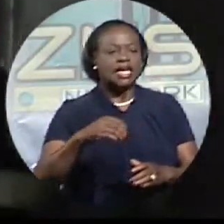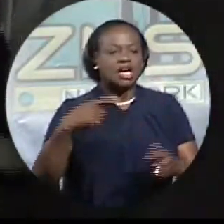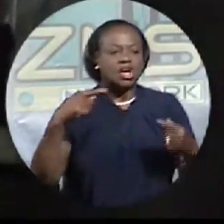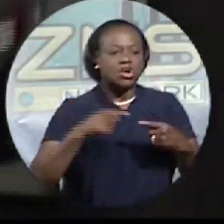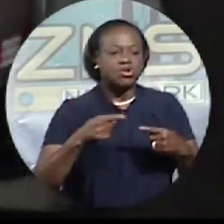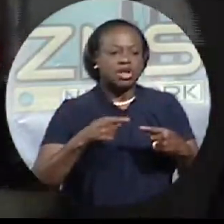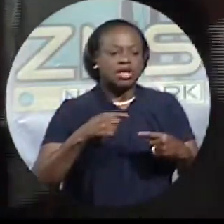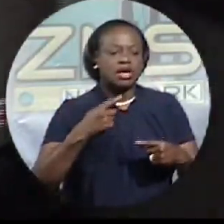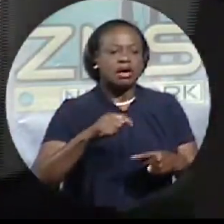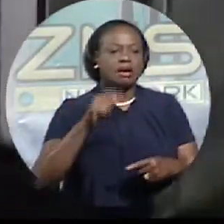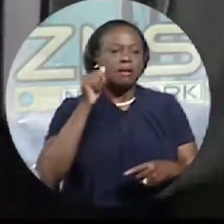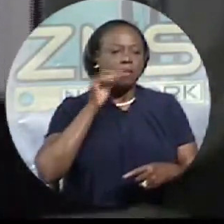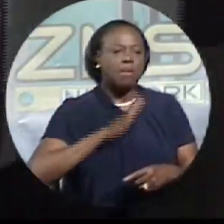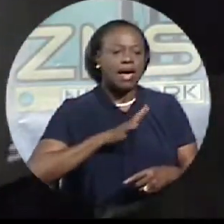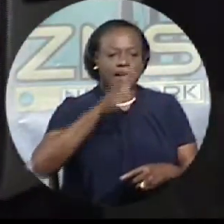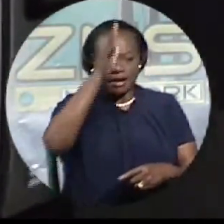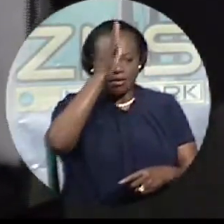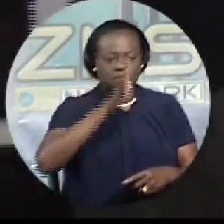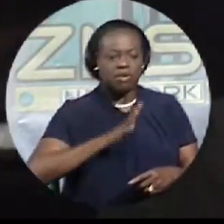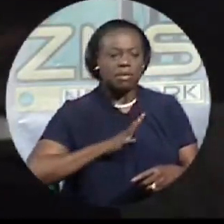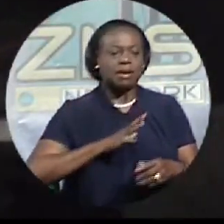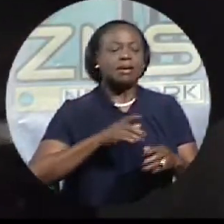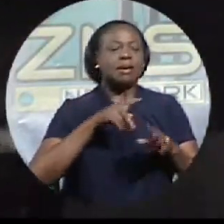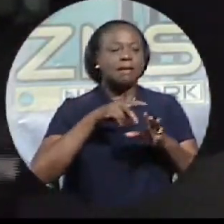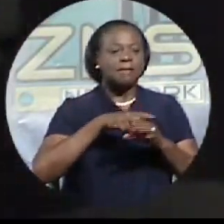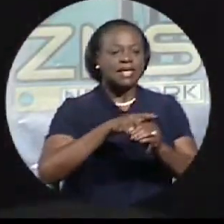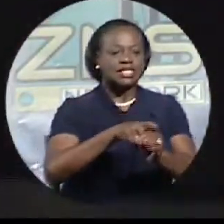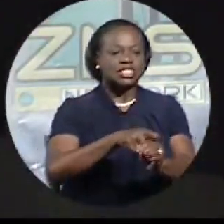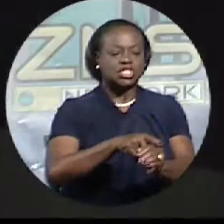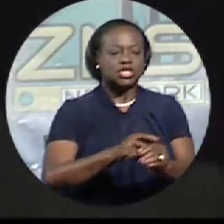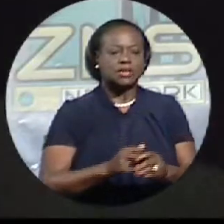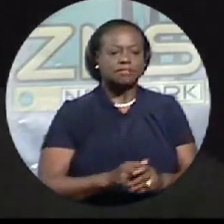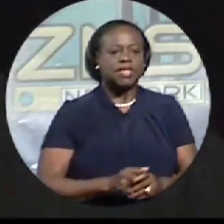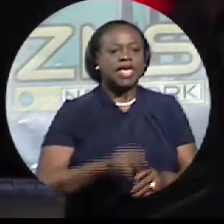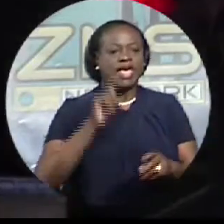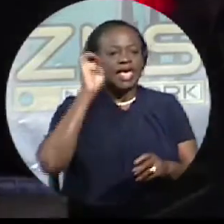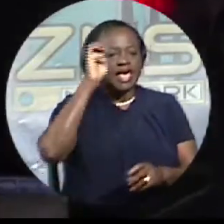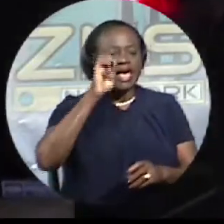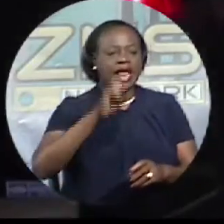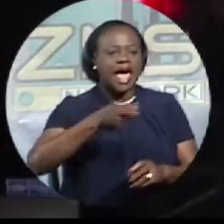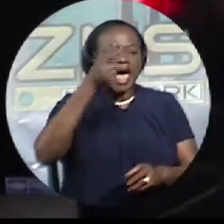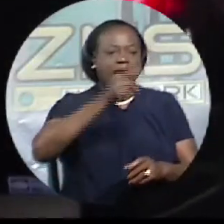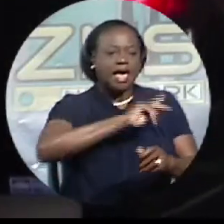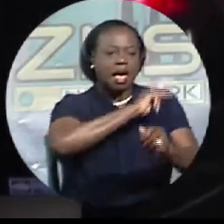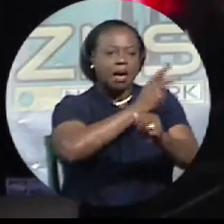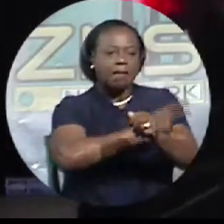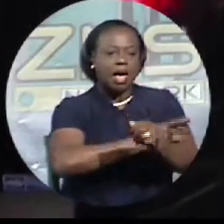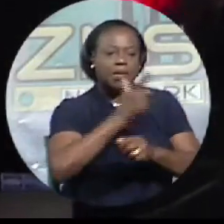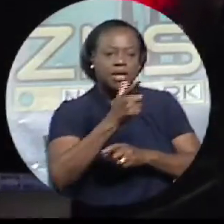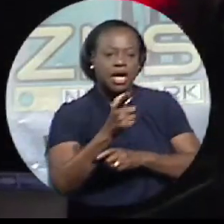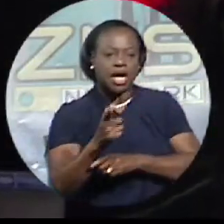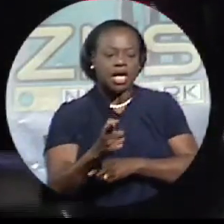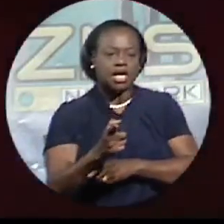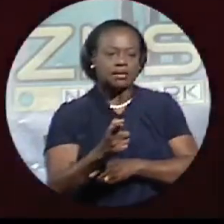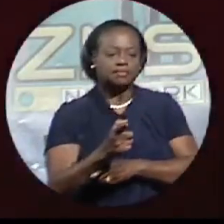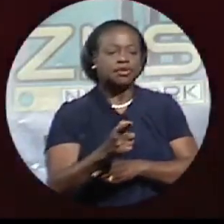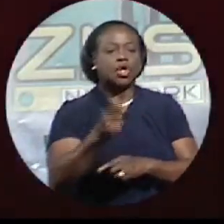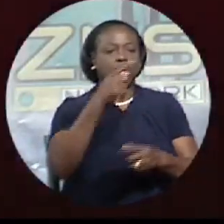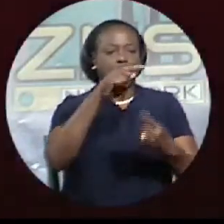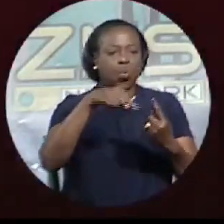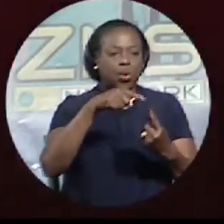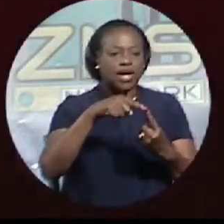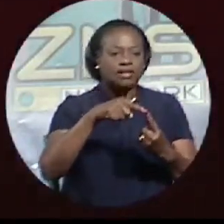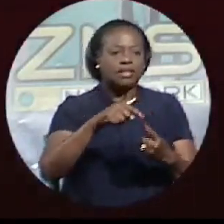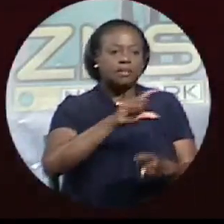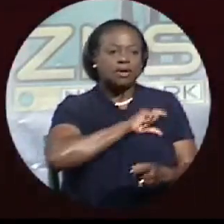The fiancé of the deceased was unharmed. The suspects reportedly had a high-powered weapon. When ZNS News arrived on the scene, the fiance could be